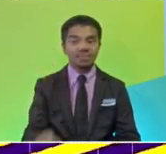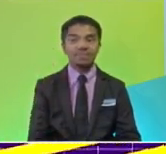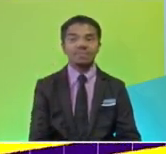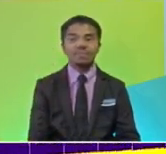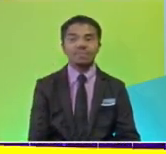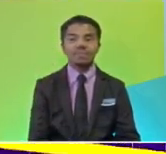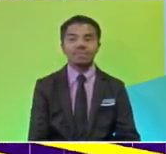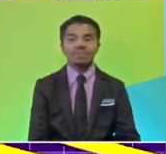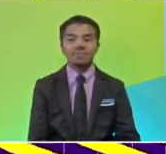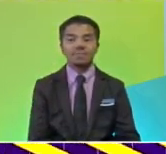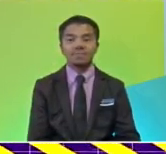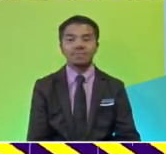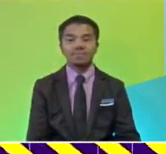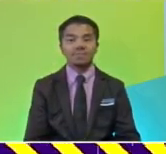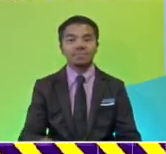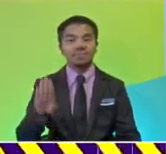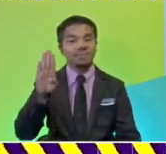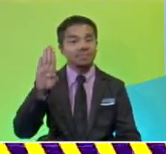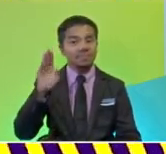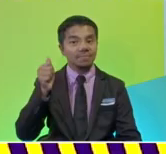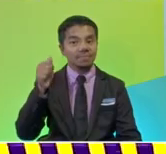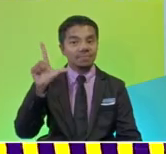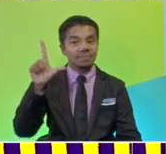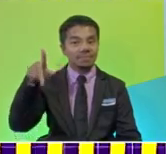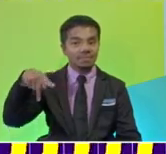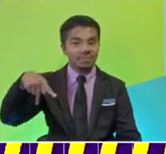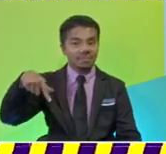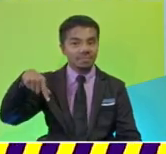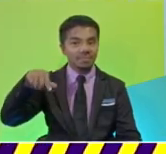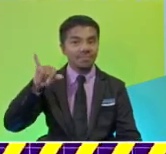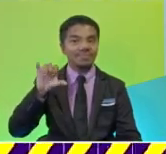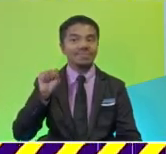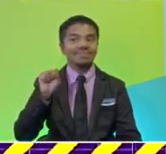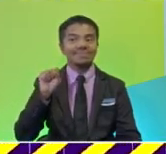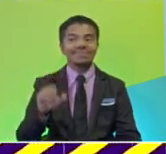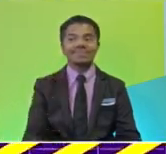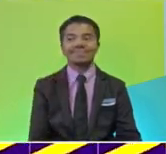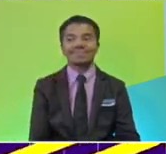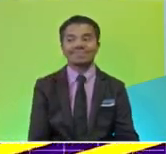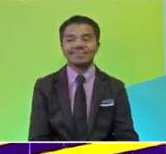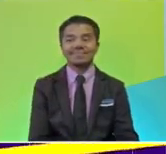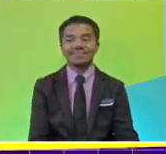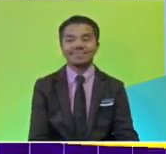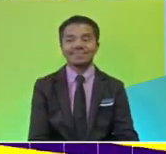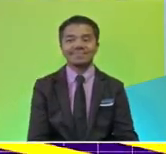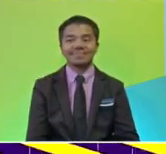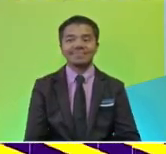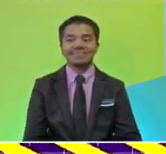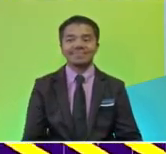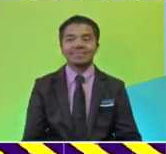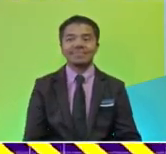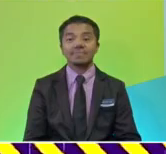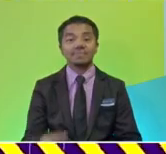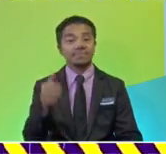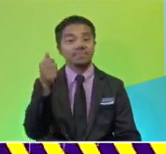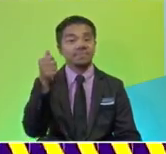we have Adik Balkis. Hi Balkis. Hi Balkis. Smile a bit, smile. And then last but not least we have Adik Akil.